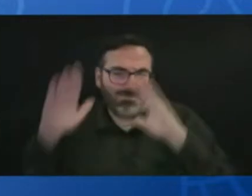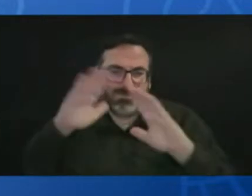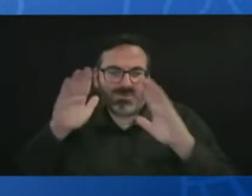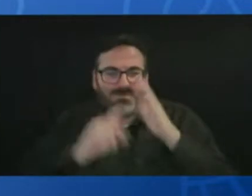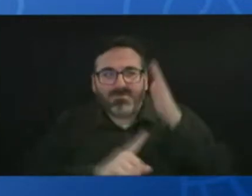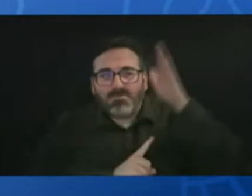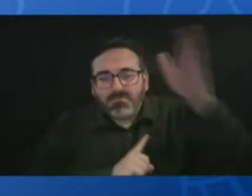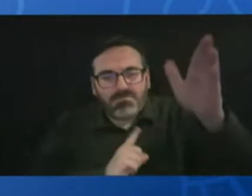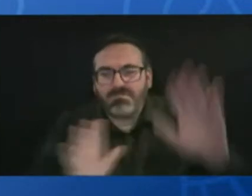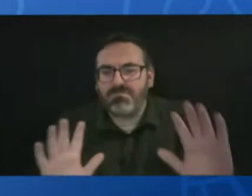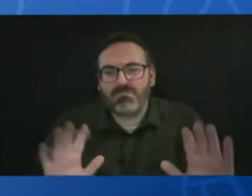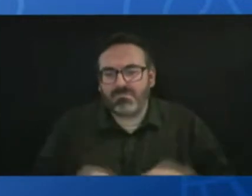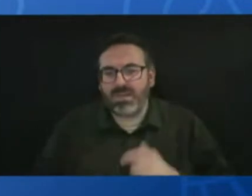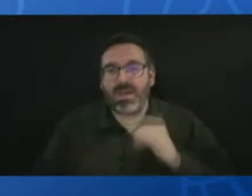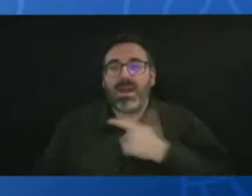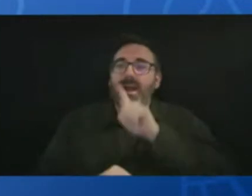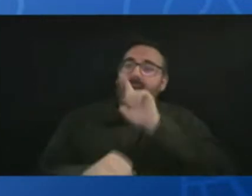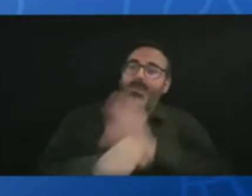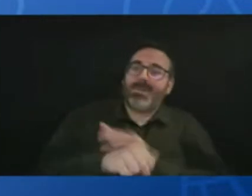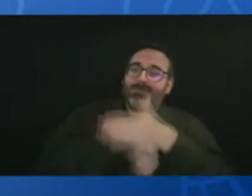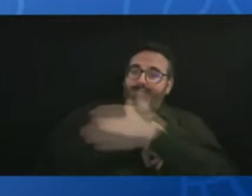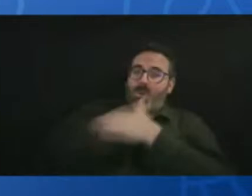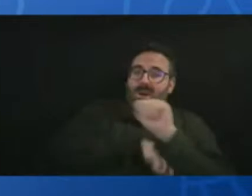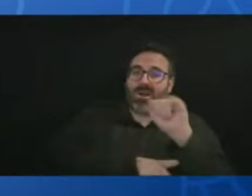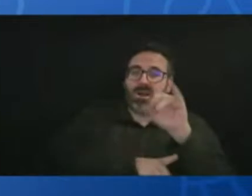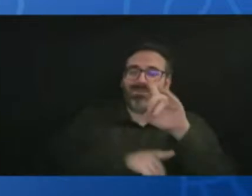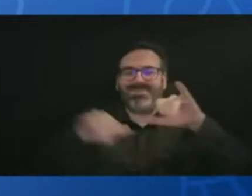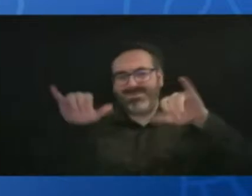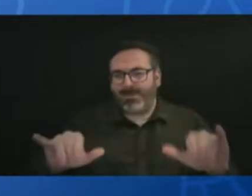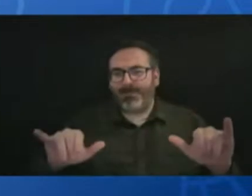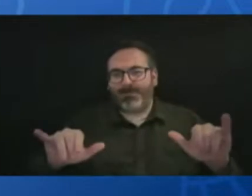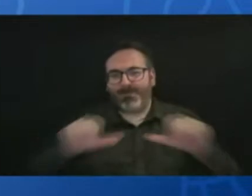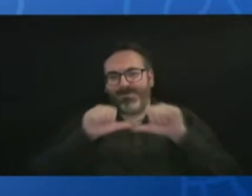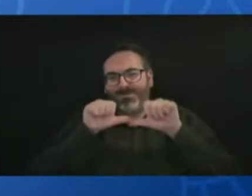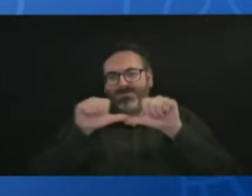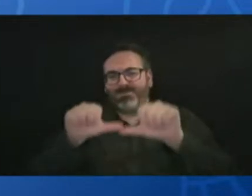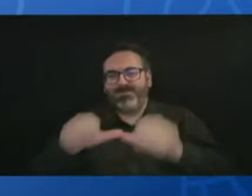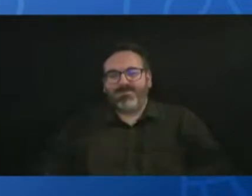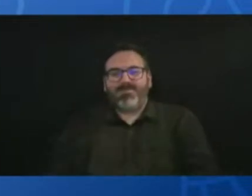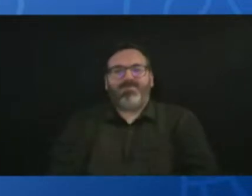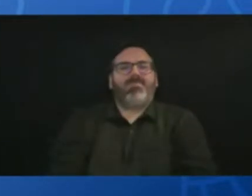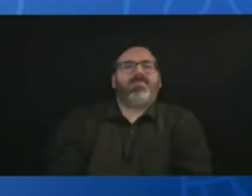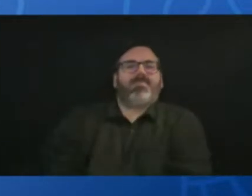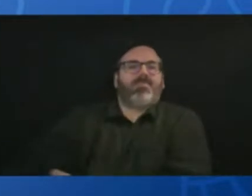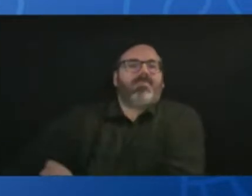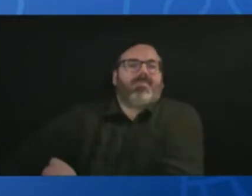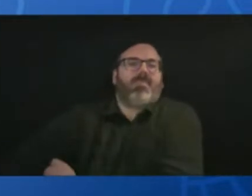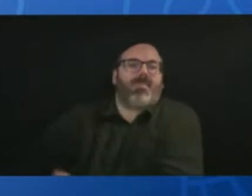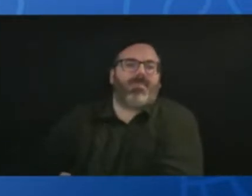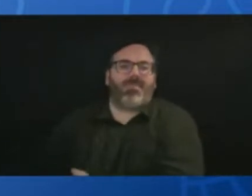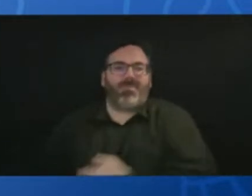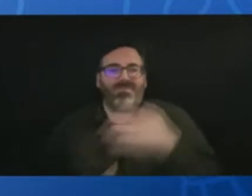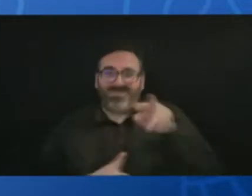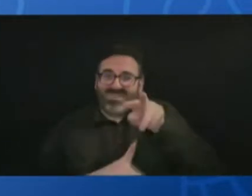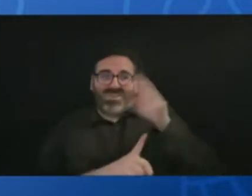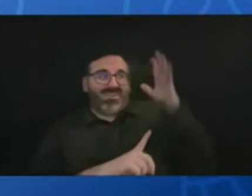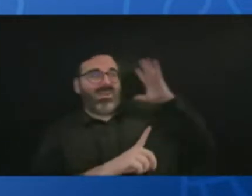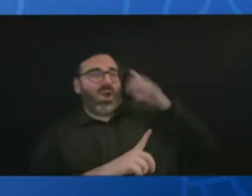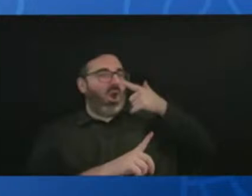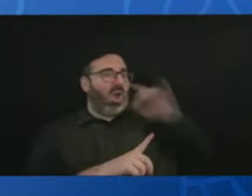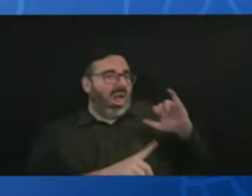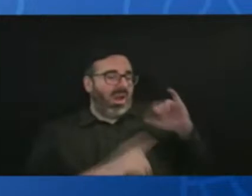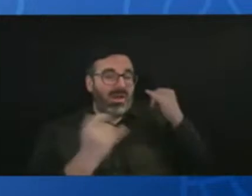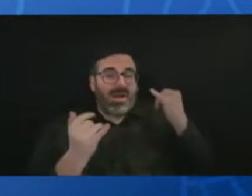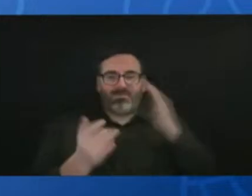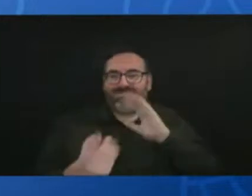aid remains. And just because how it used to look, what it was before is gone, it